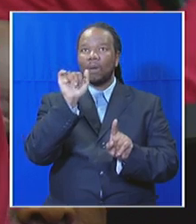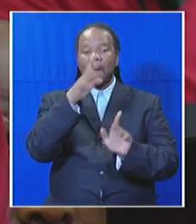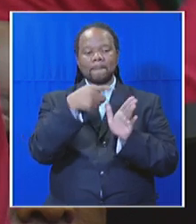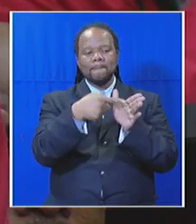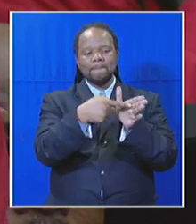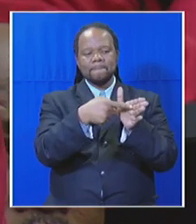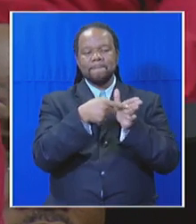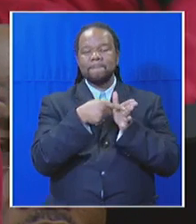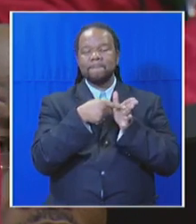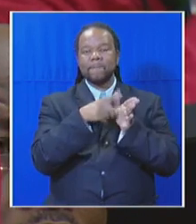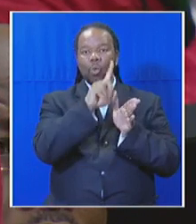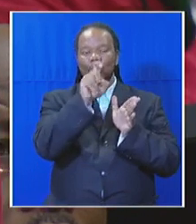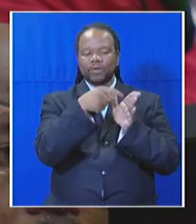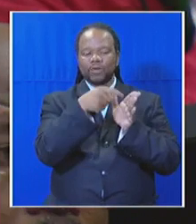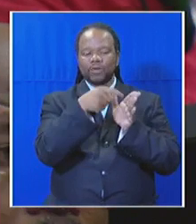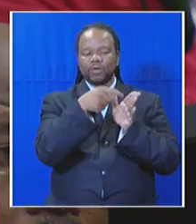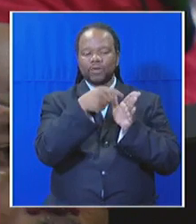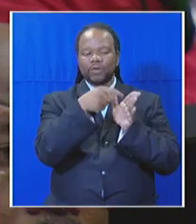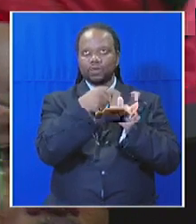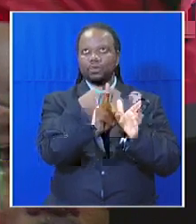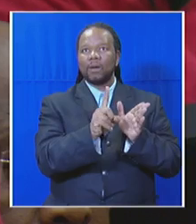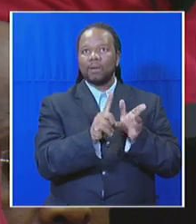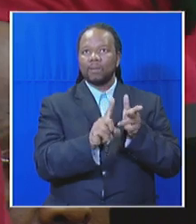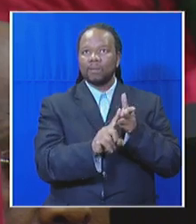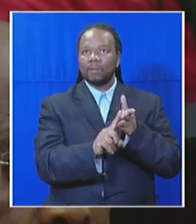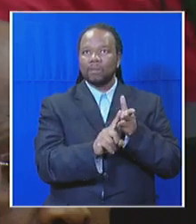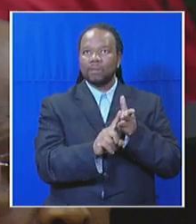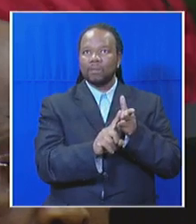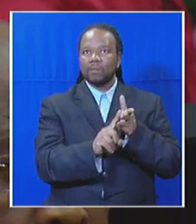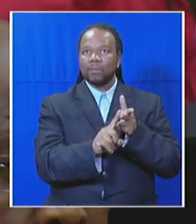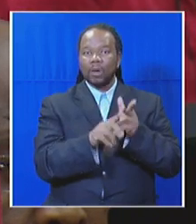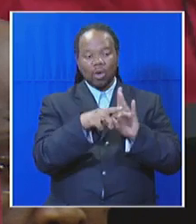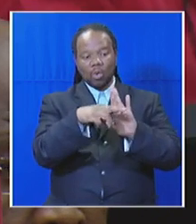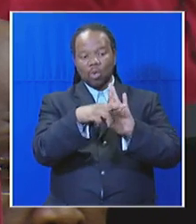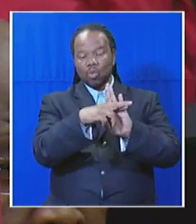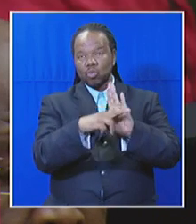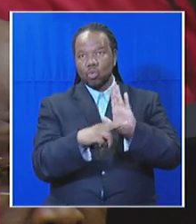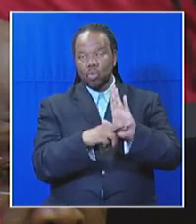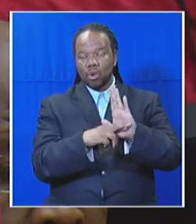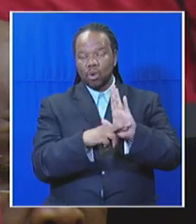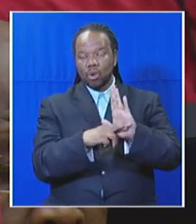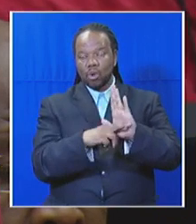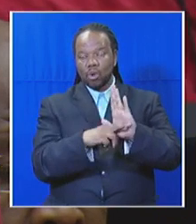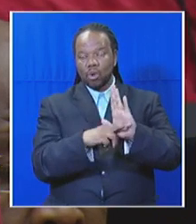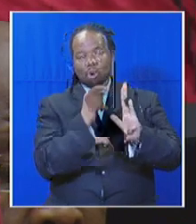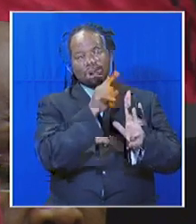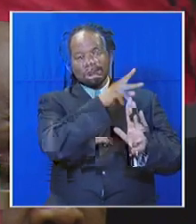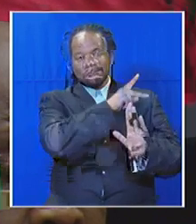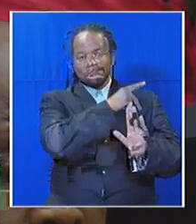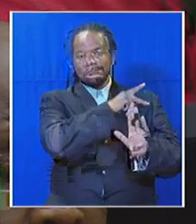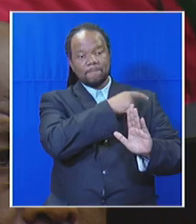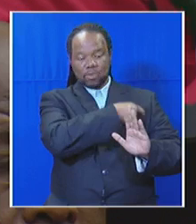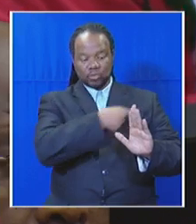prioritization of the questions and the rule on questions to the President,